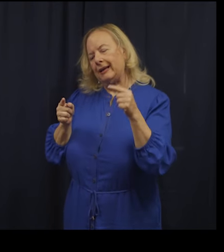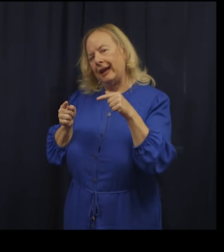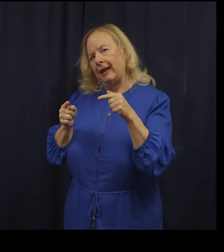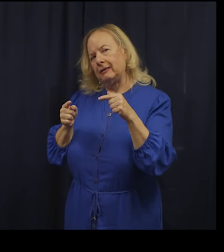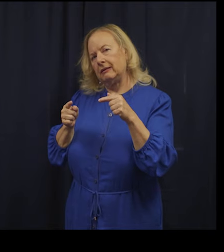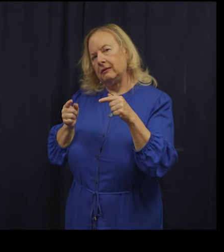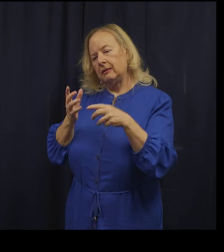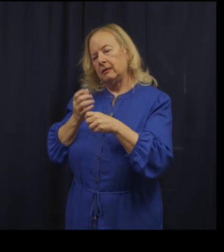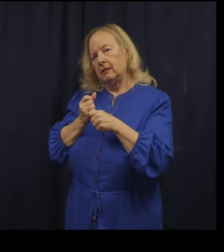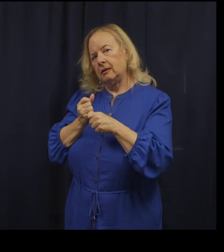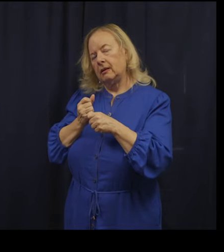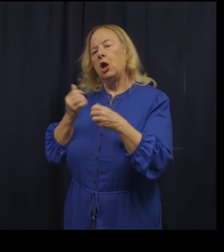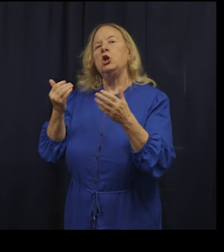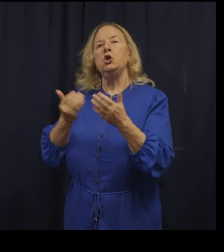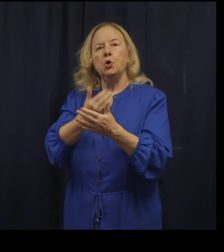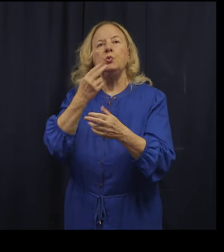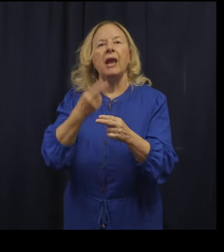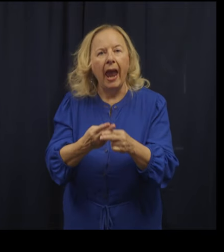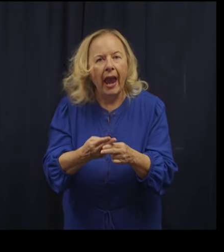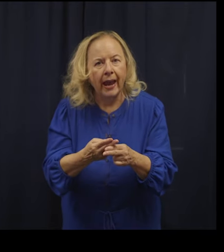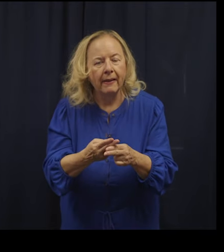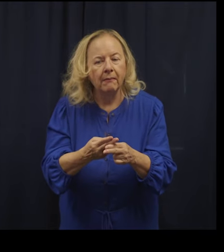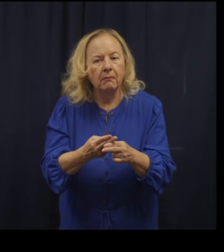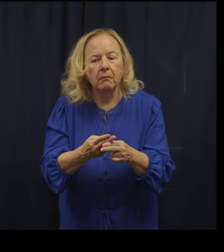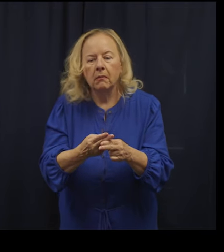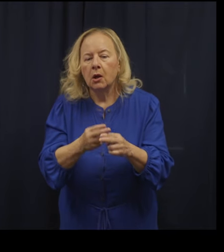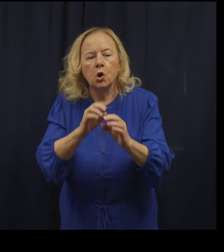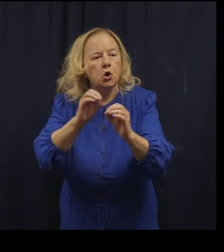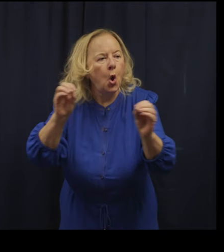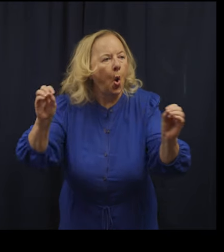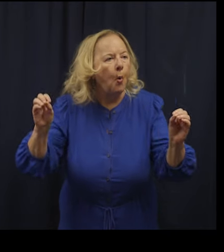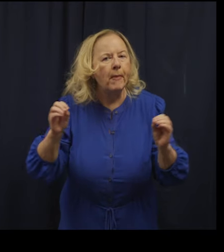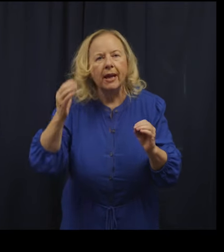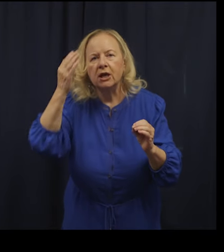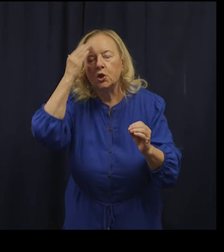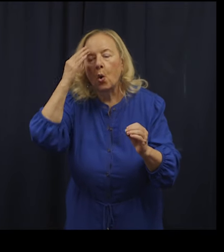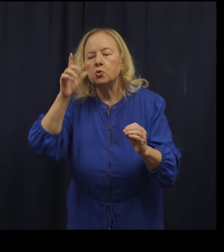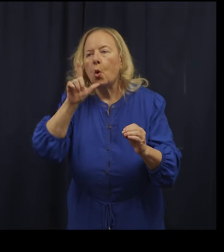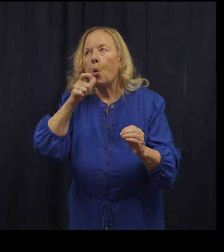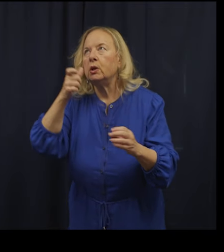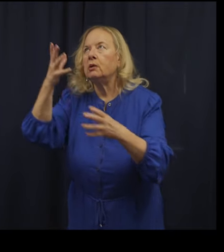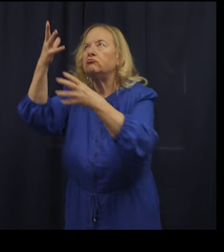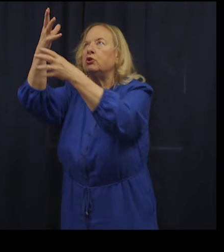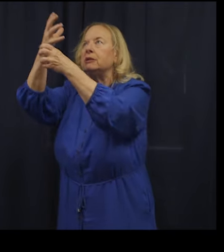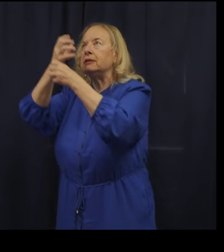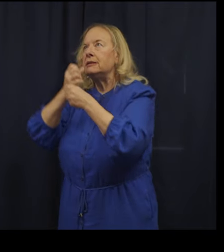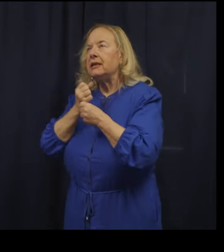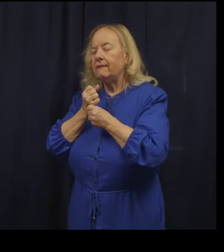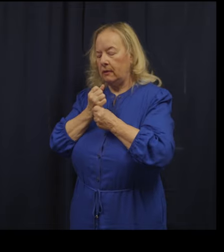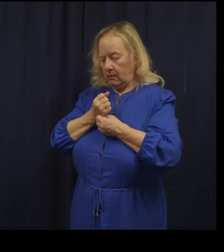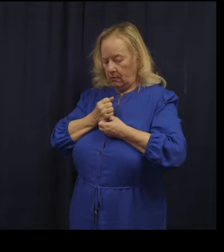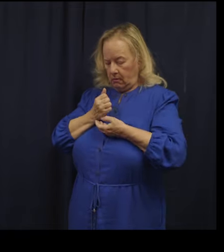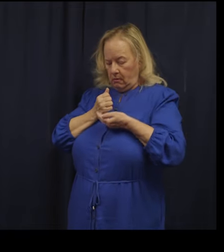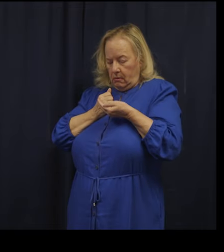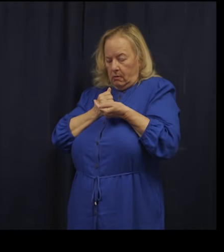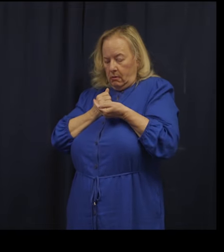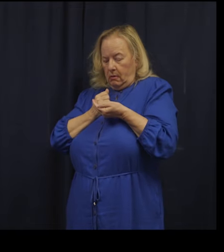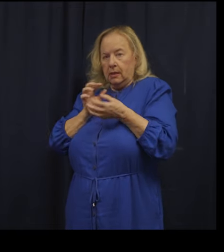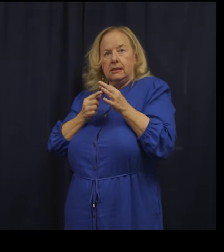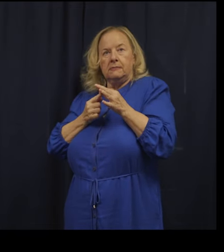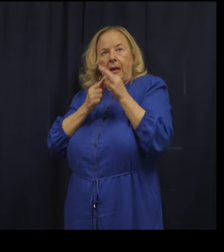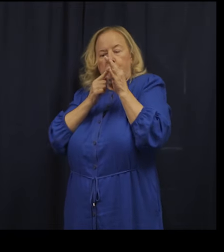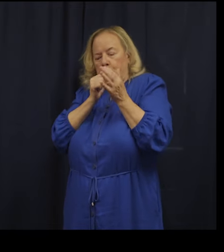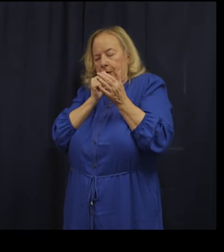get? A new name, which no one knows but the one who receives it. You are going to get a